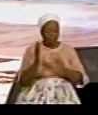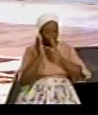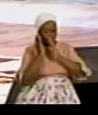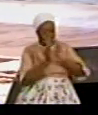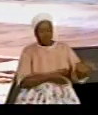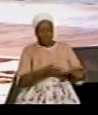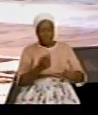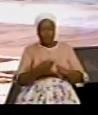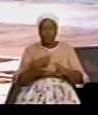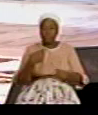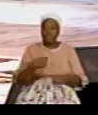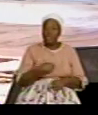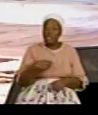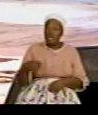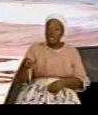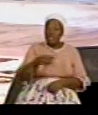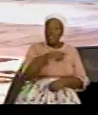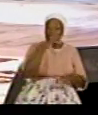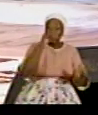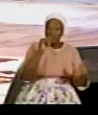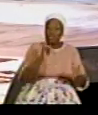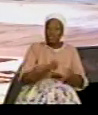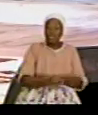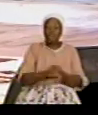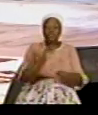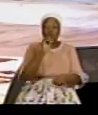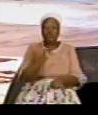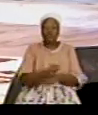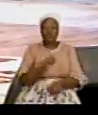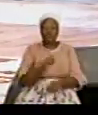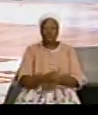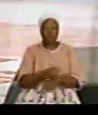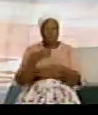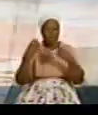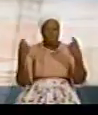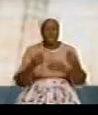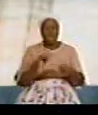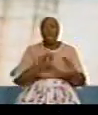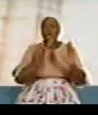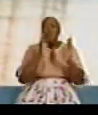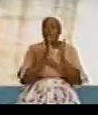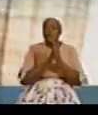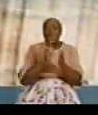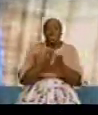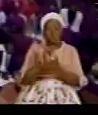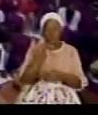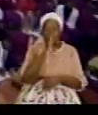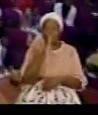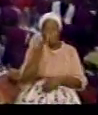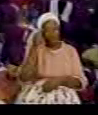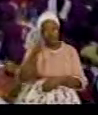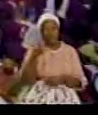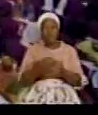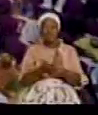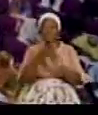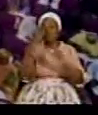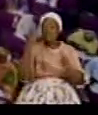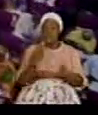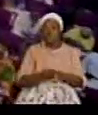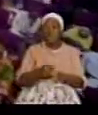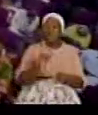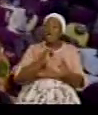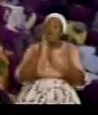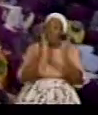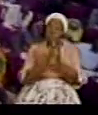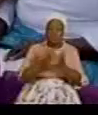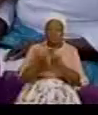me, ye that work iniquity. I pray that will not be your Lord. I said that